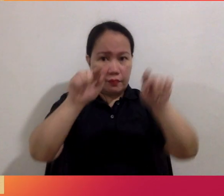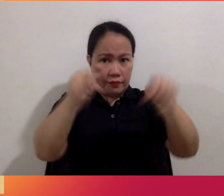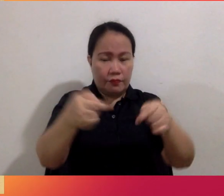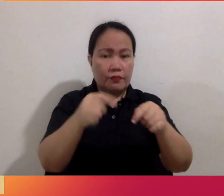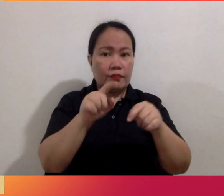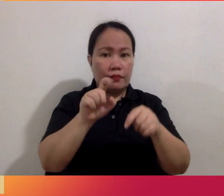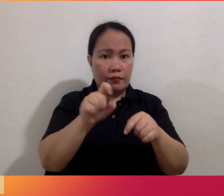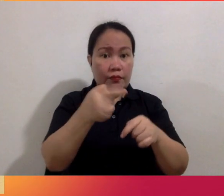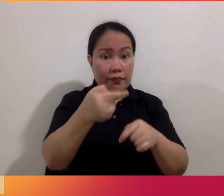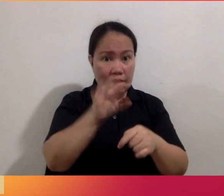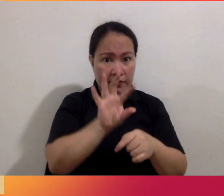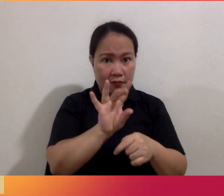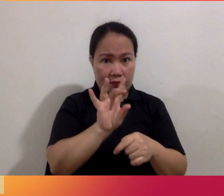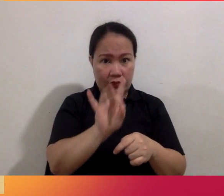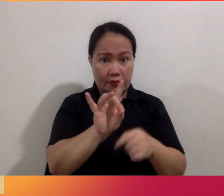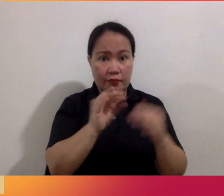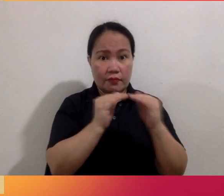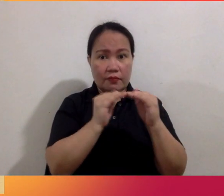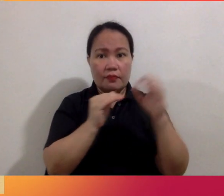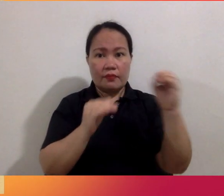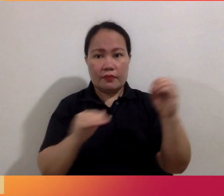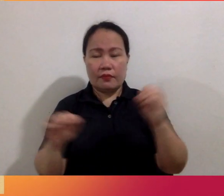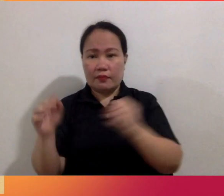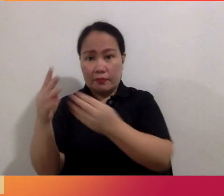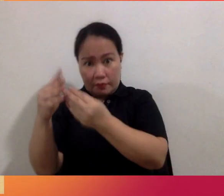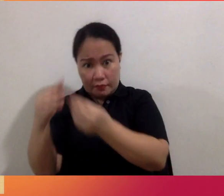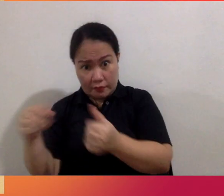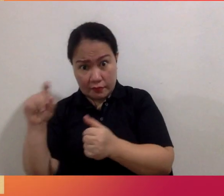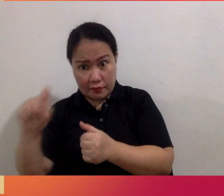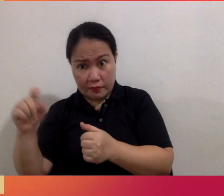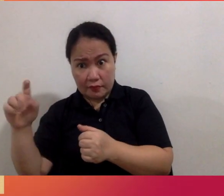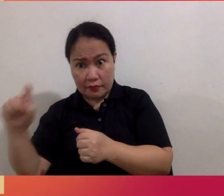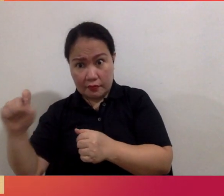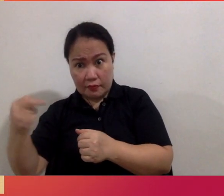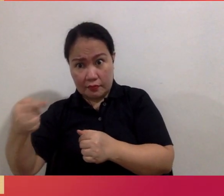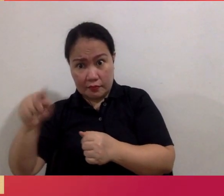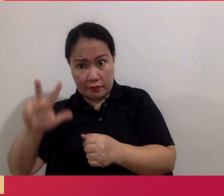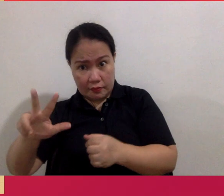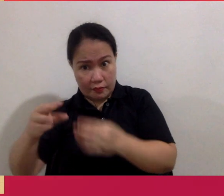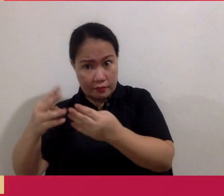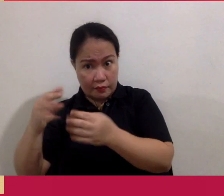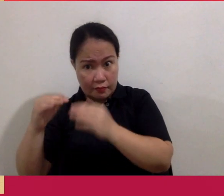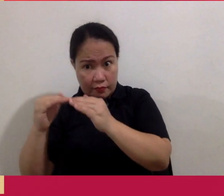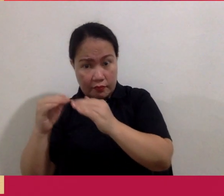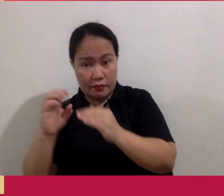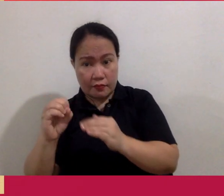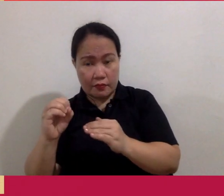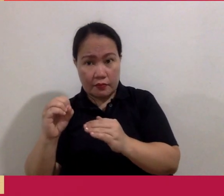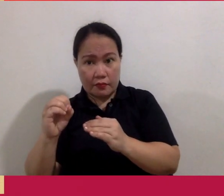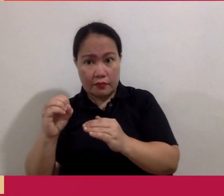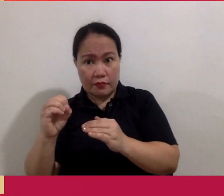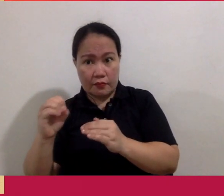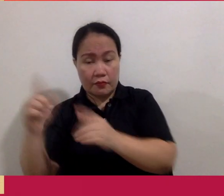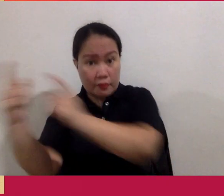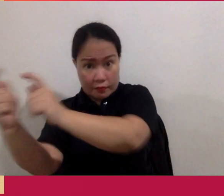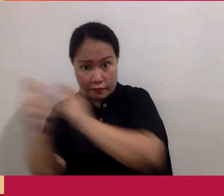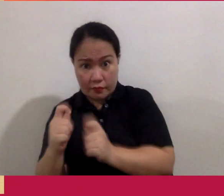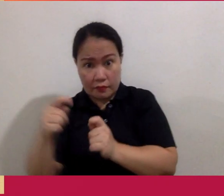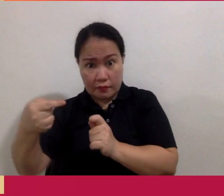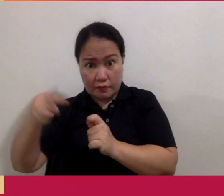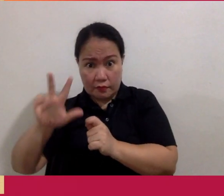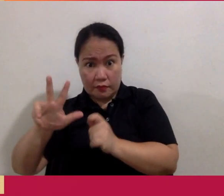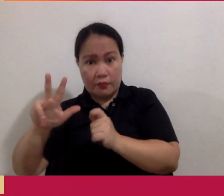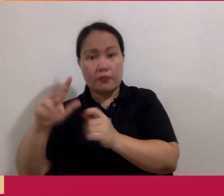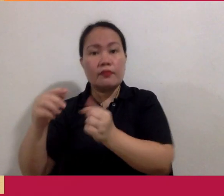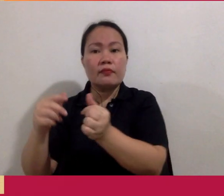minus 3 times x minus 8 is equal to 0. Solve for x. So x minus 3 is equal to 0. The value of x